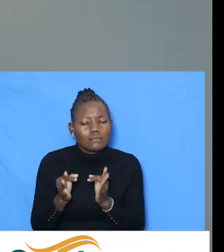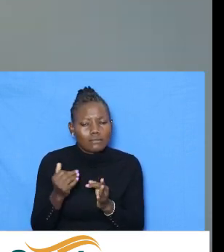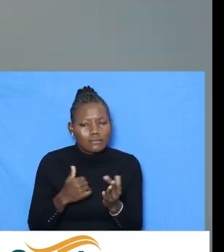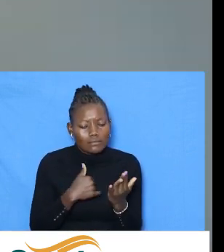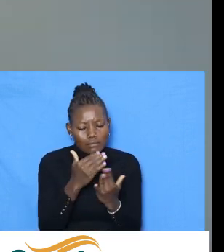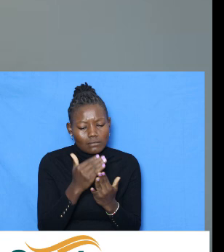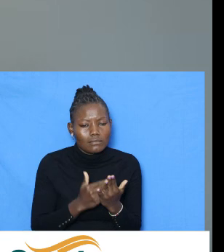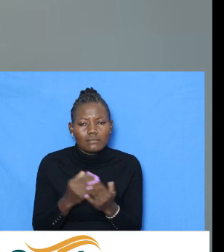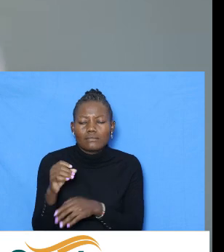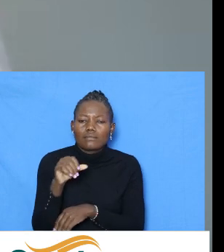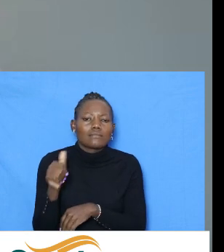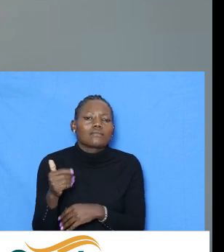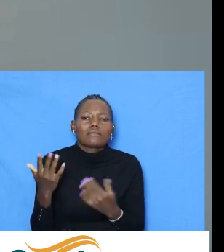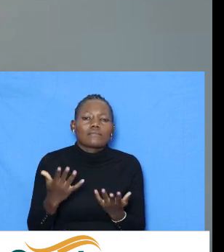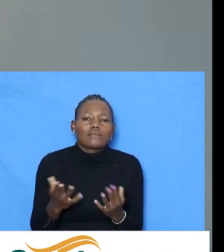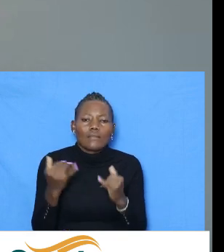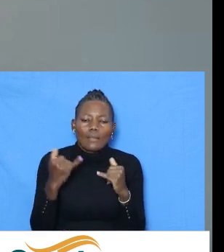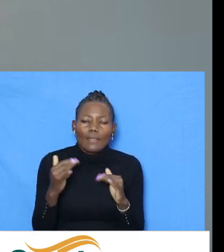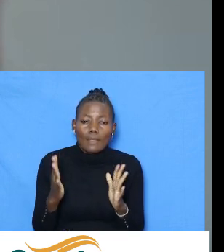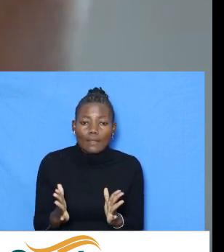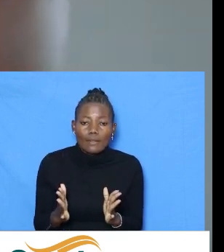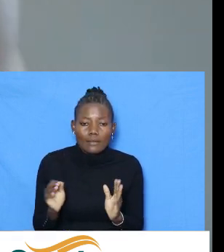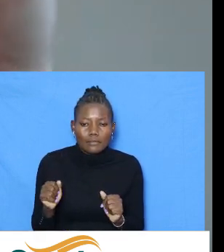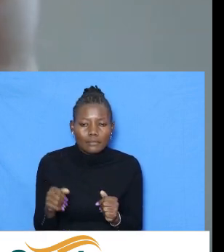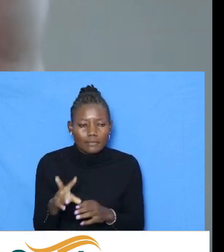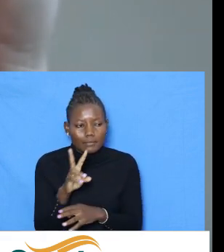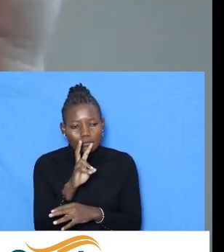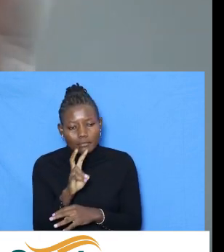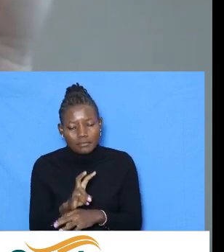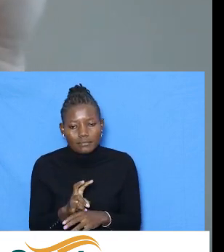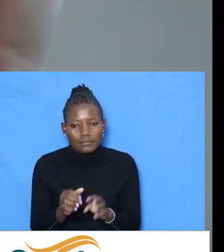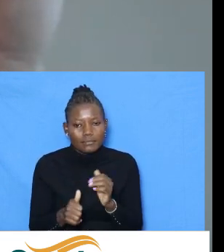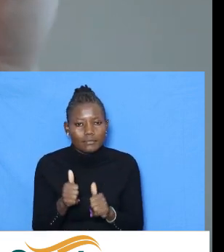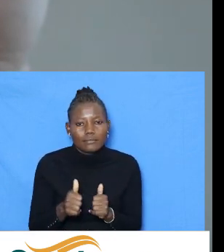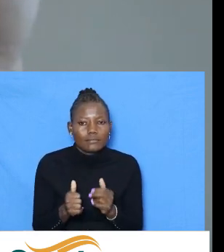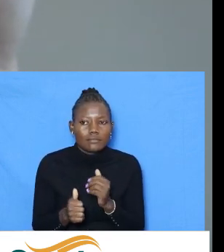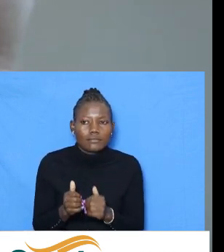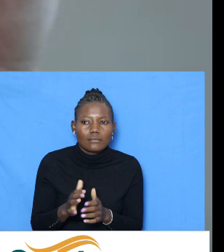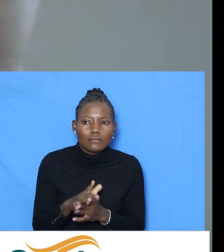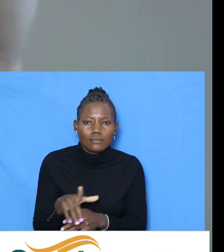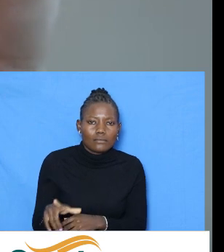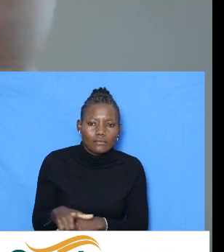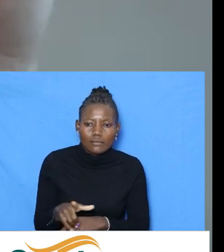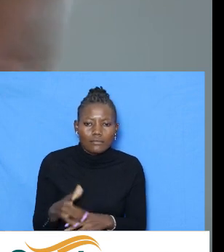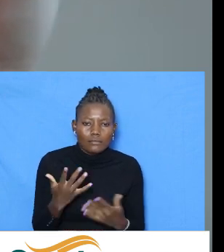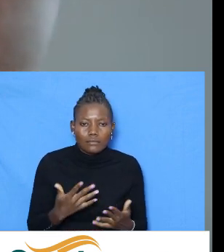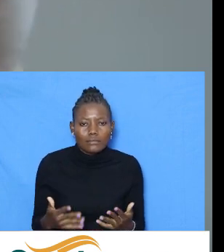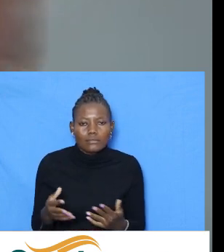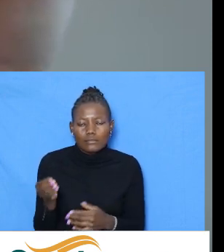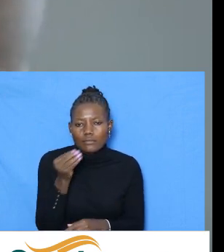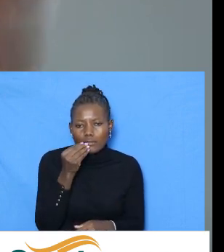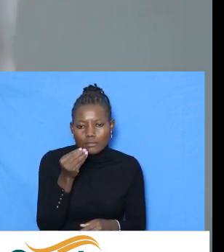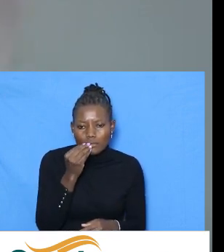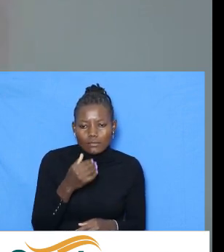list where athletes and coaches can see which local product, local